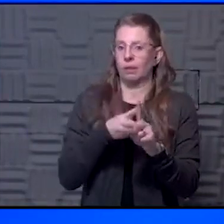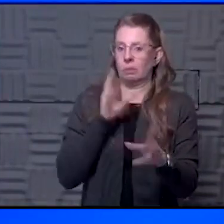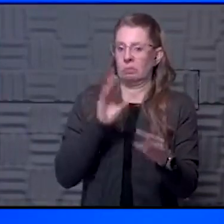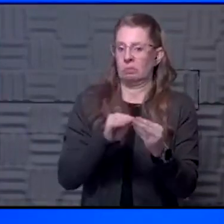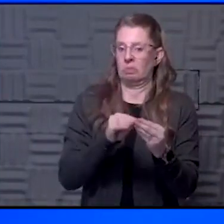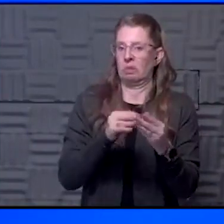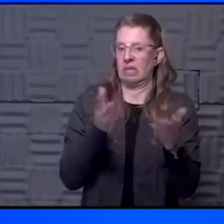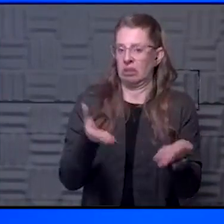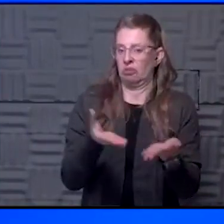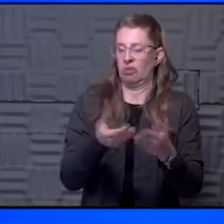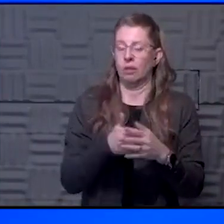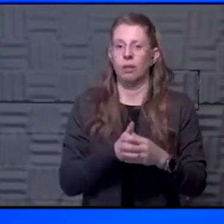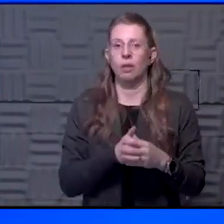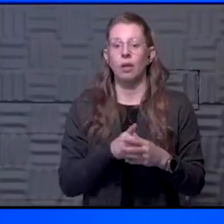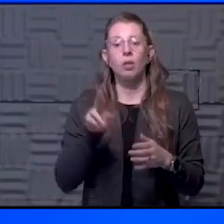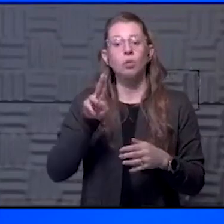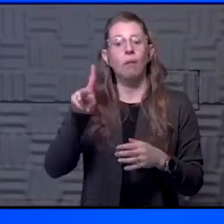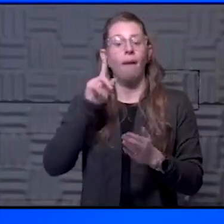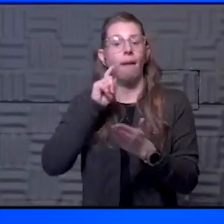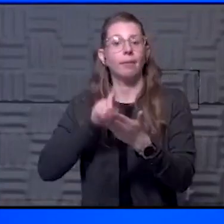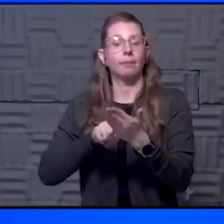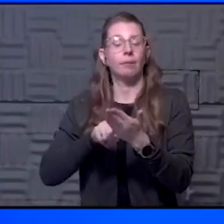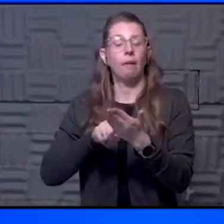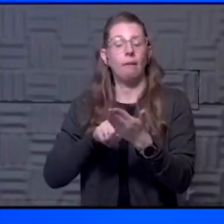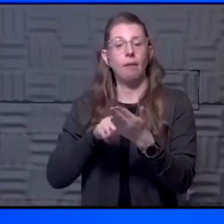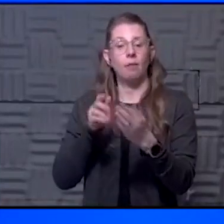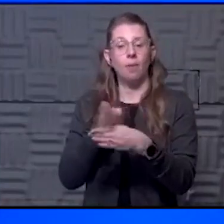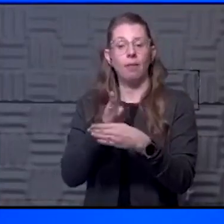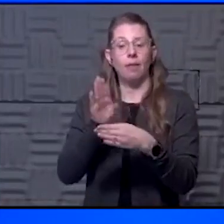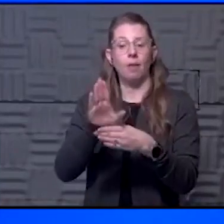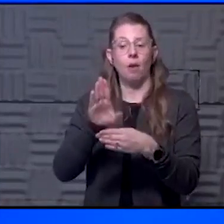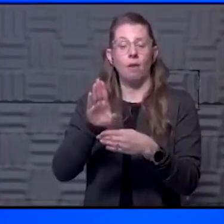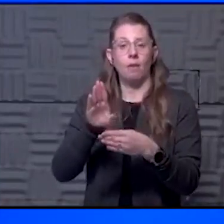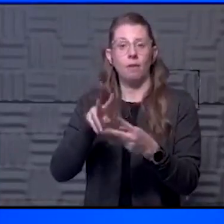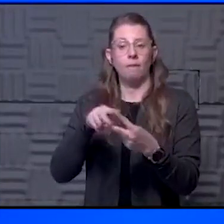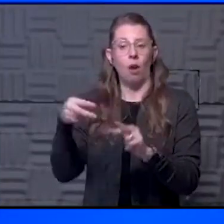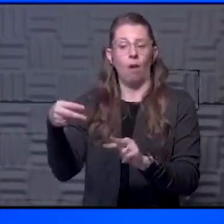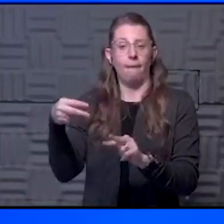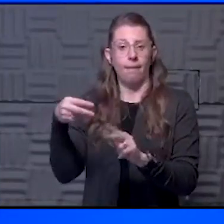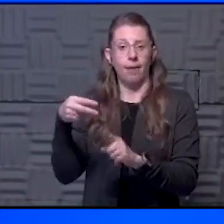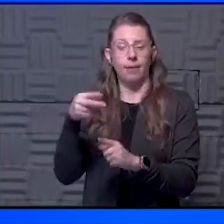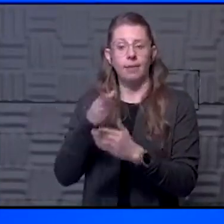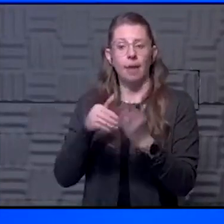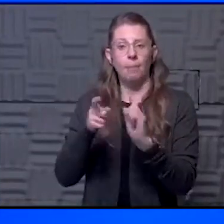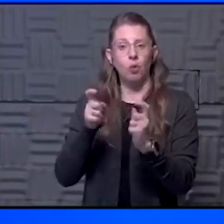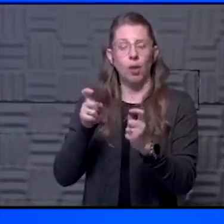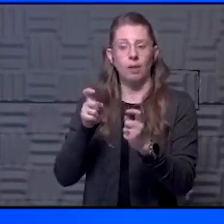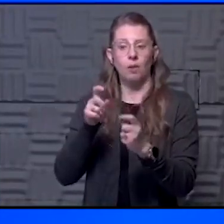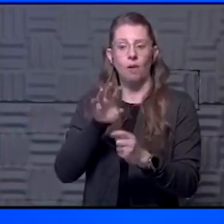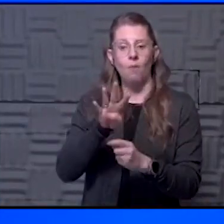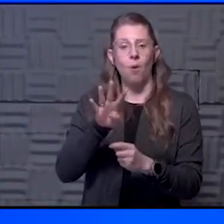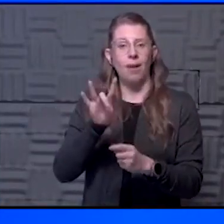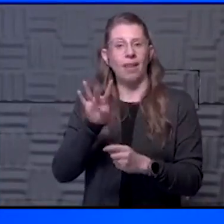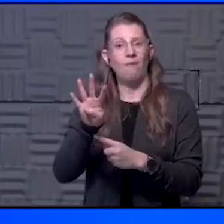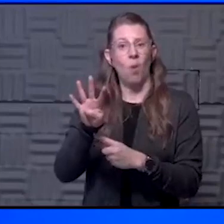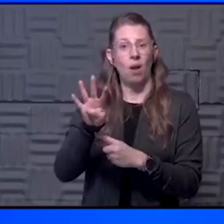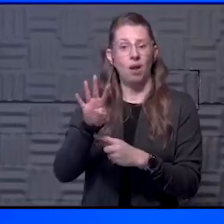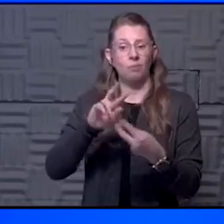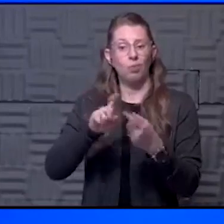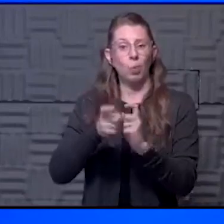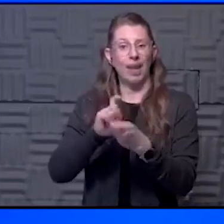the UK has identified within their variant some mutations that arose, and that's the 484